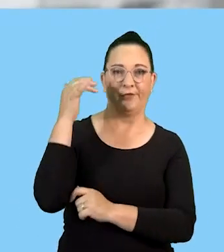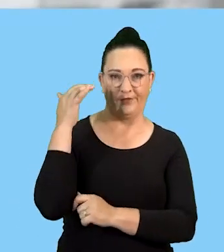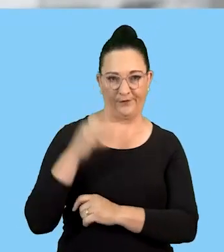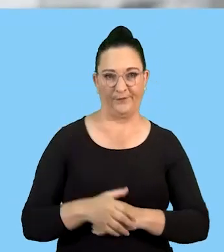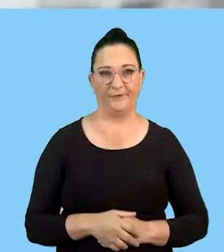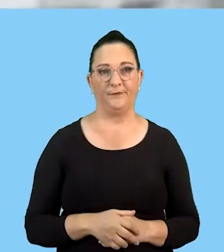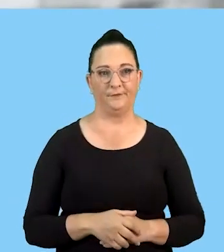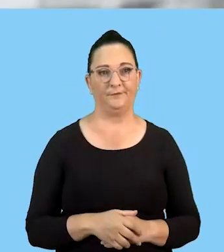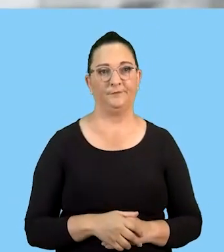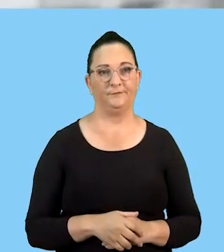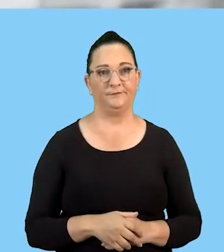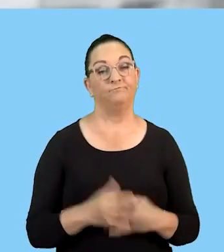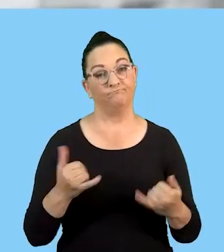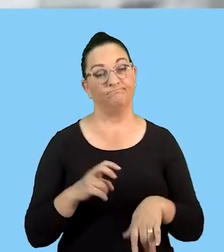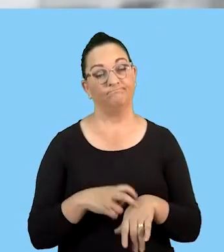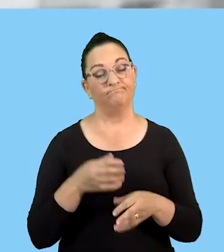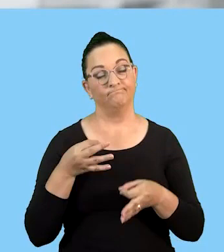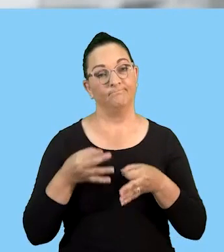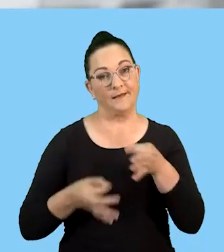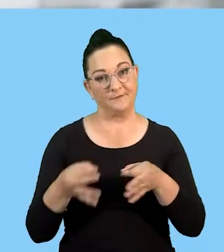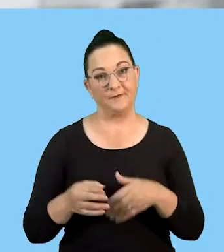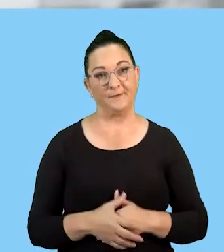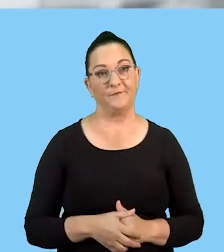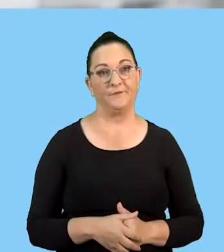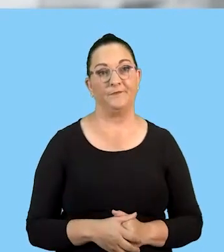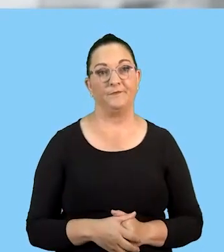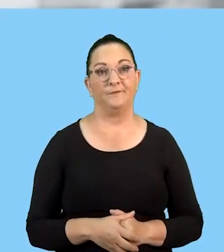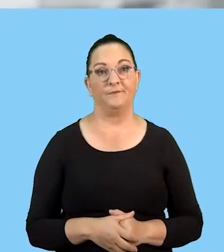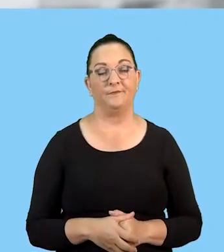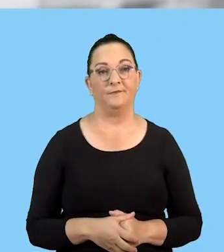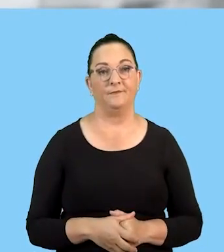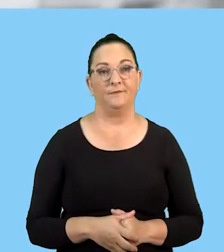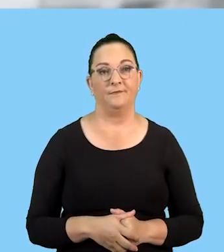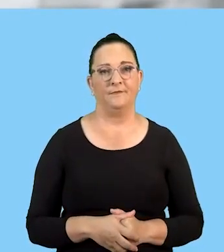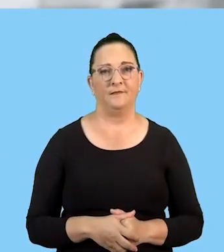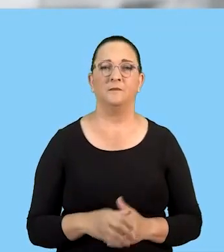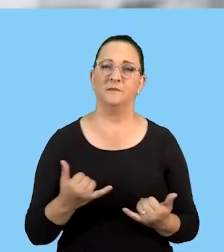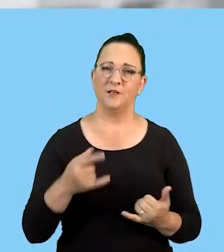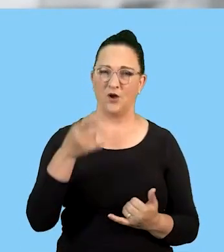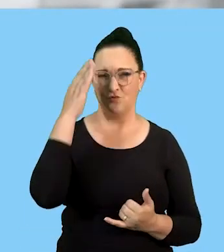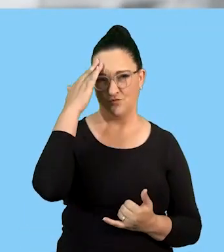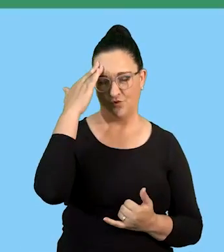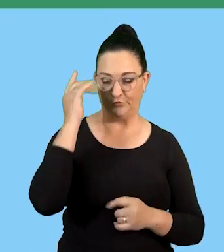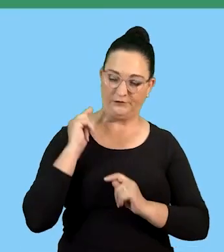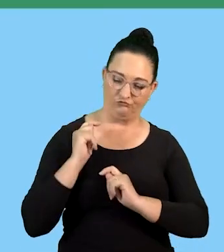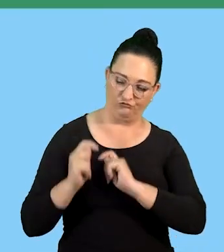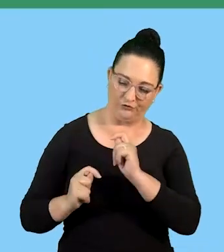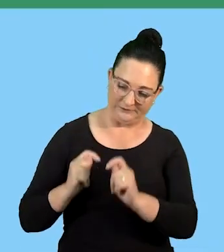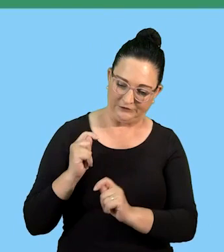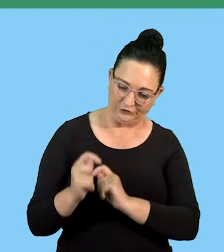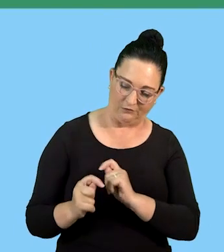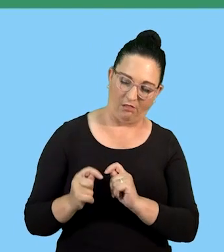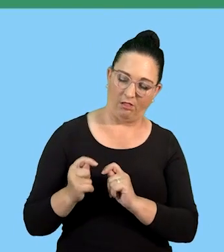traditional theory that you need to explain. So what does it mean, a traditional theory? I'm sure by now you know traditional